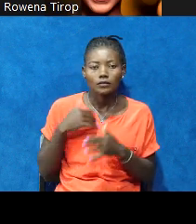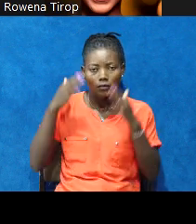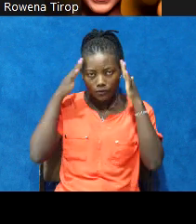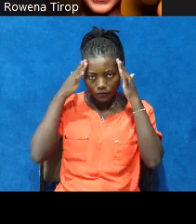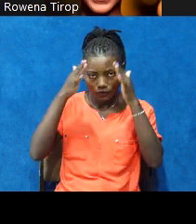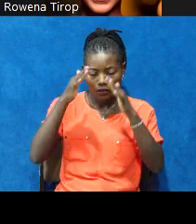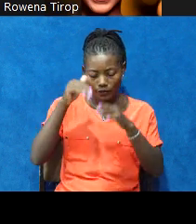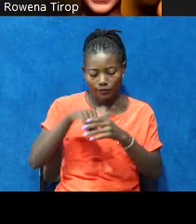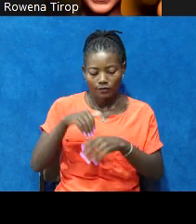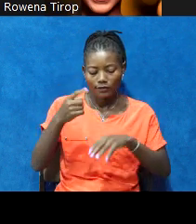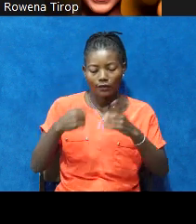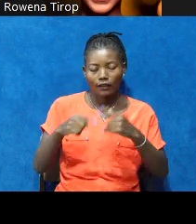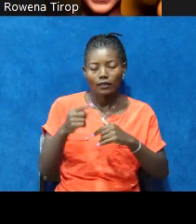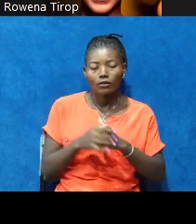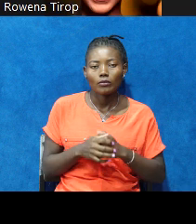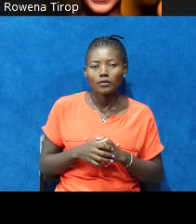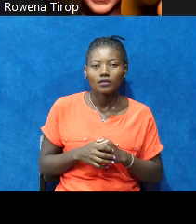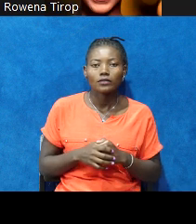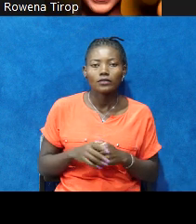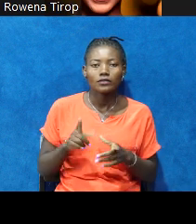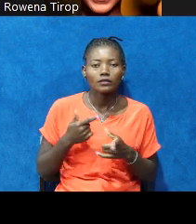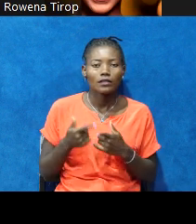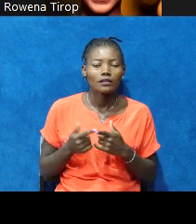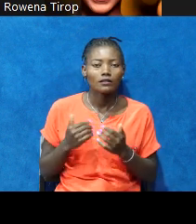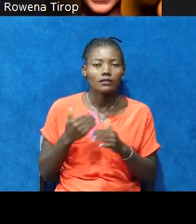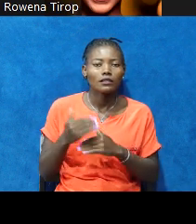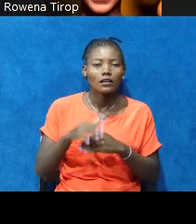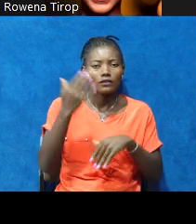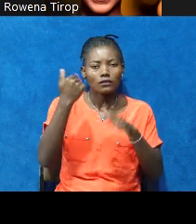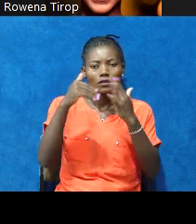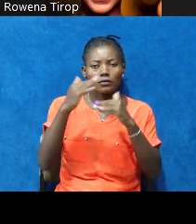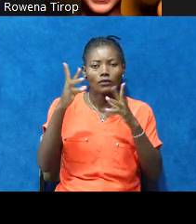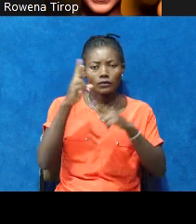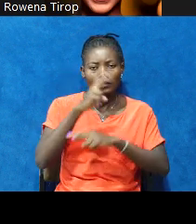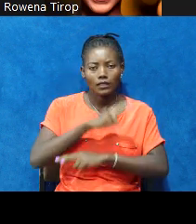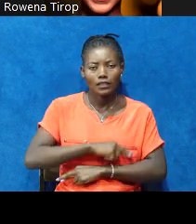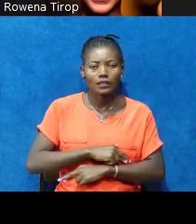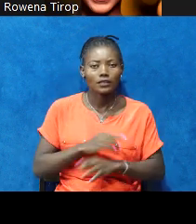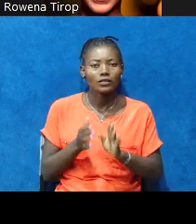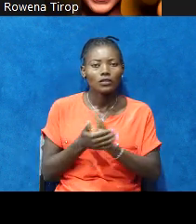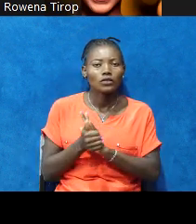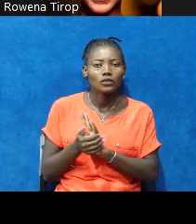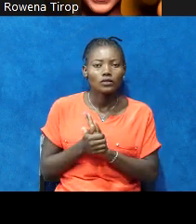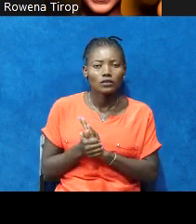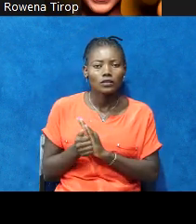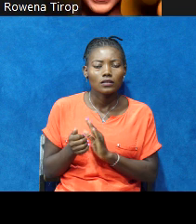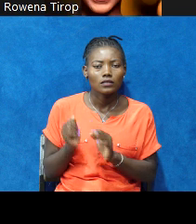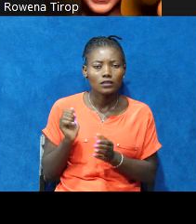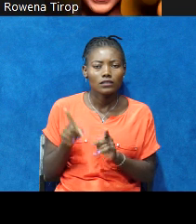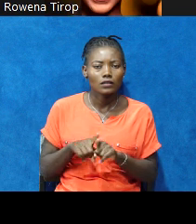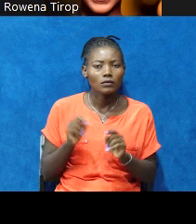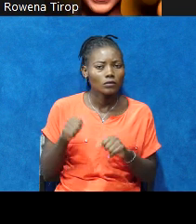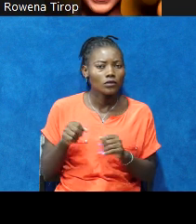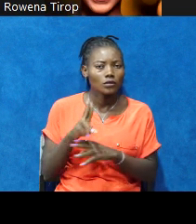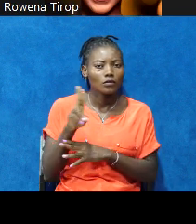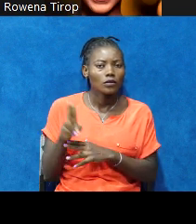my focus is in the game. And then post performance is relaxation techniques. And you can also